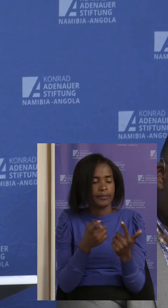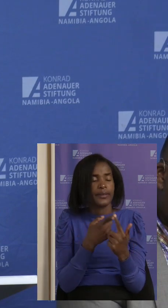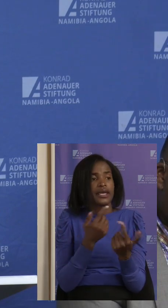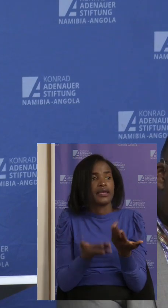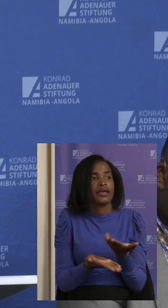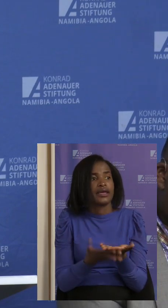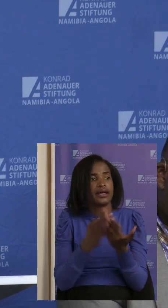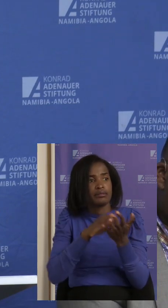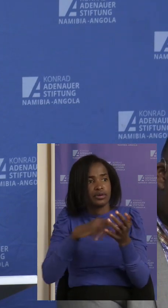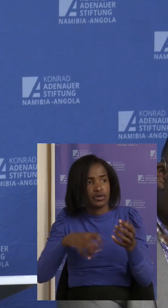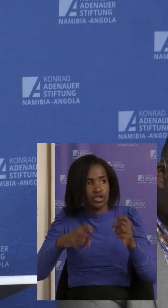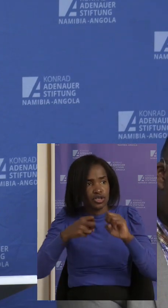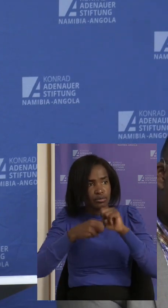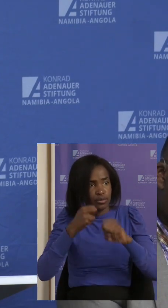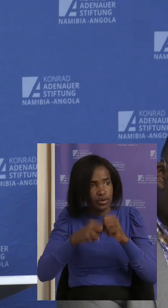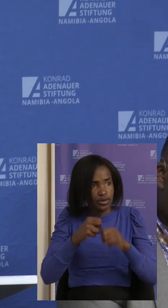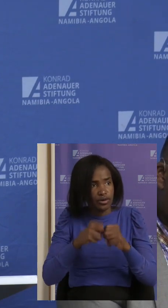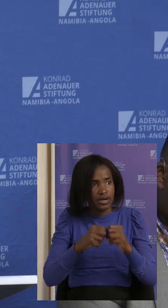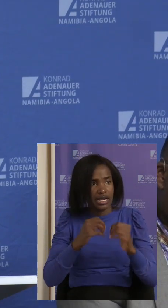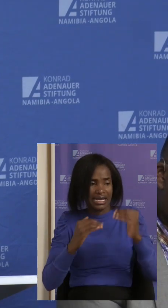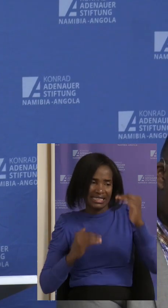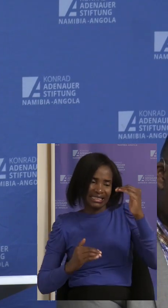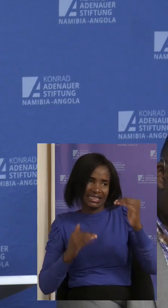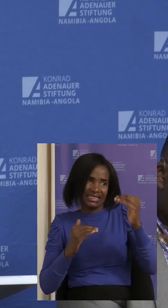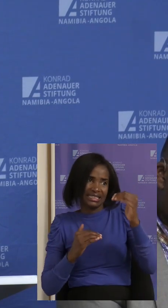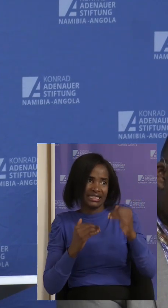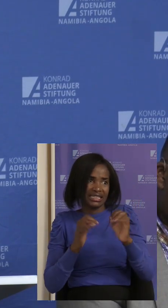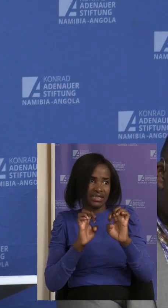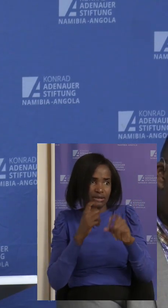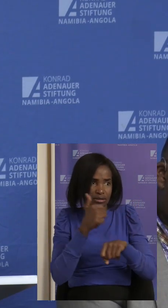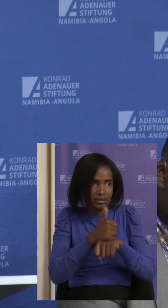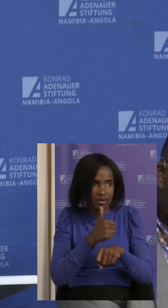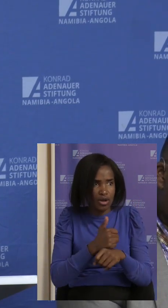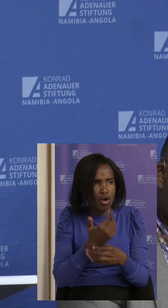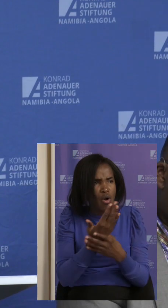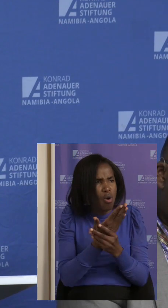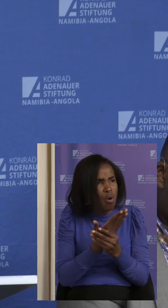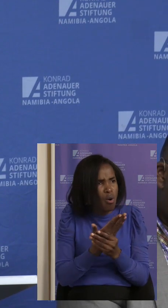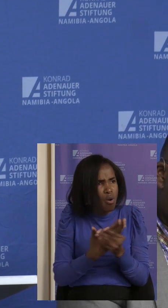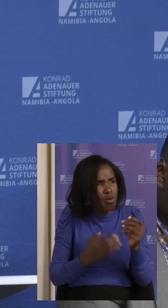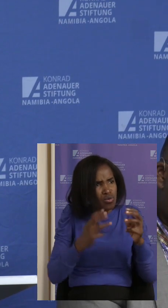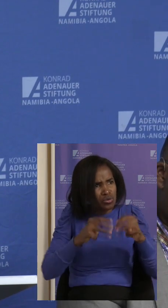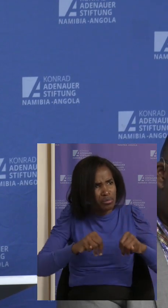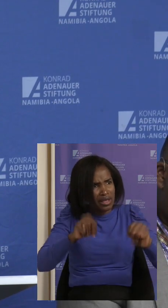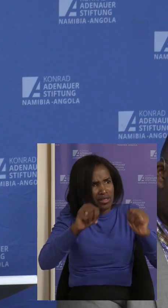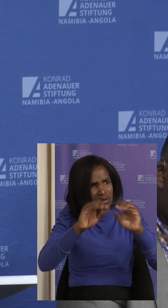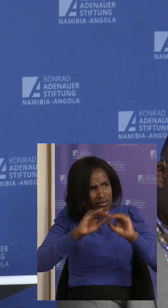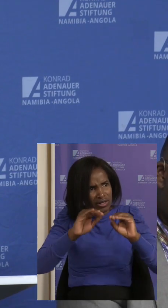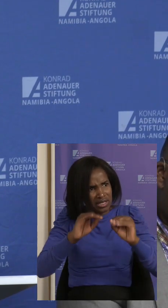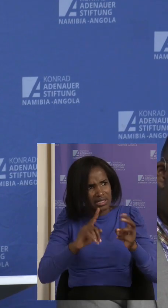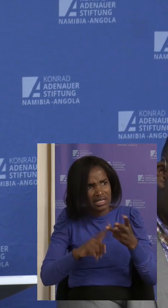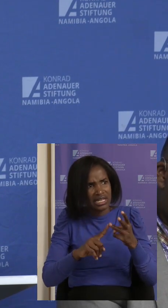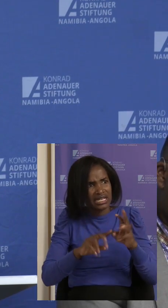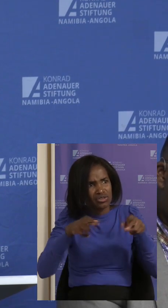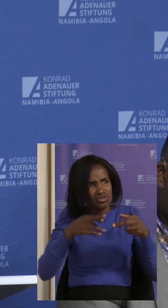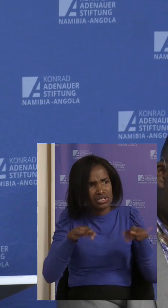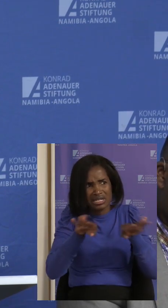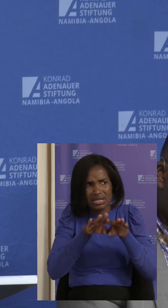address issues such as unequal educational opportunities, outdated teaching methods, and inadequate